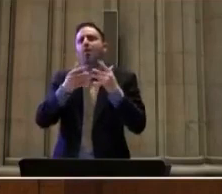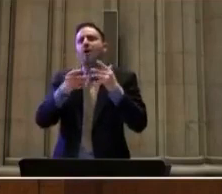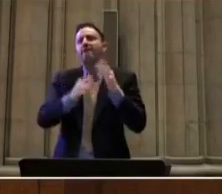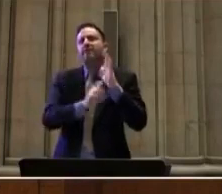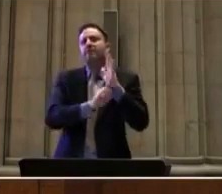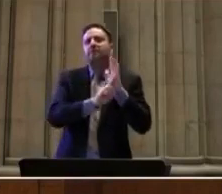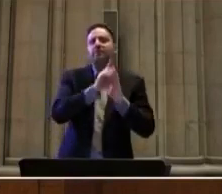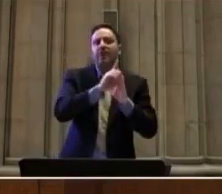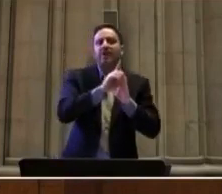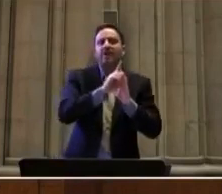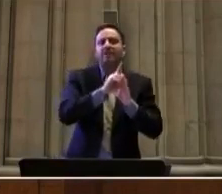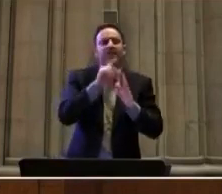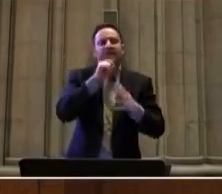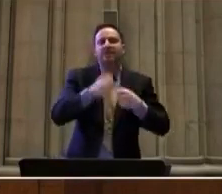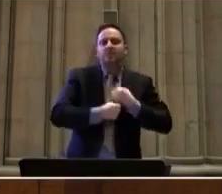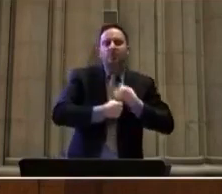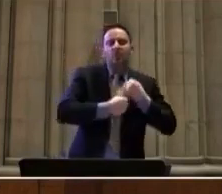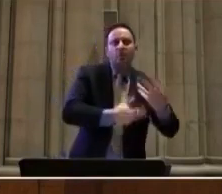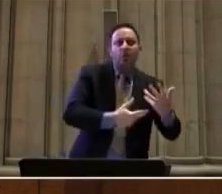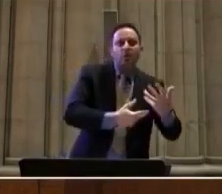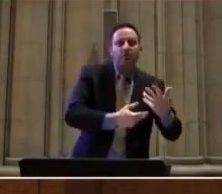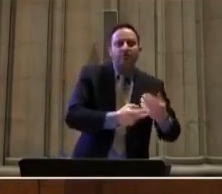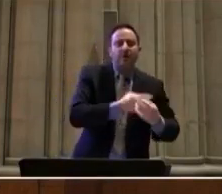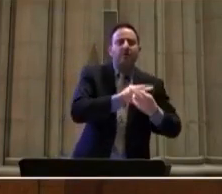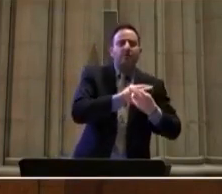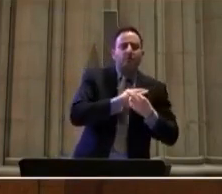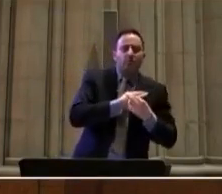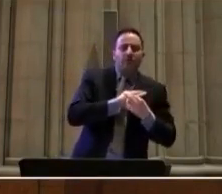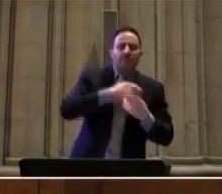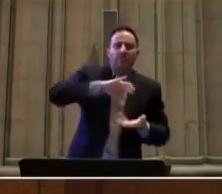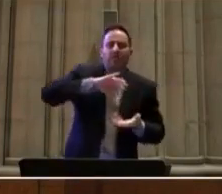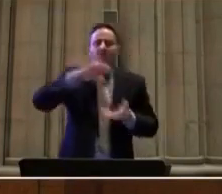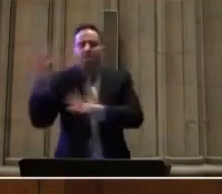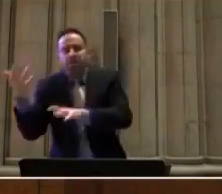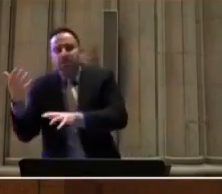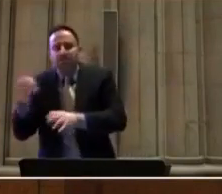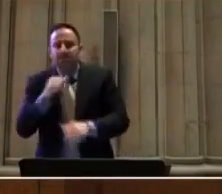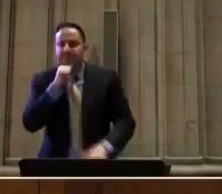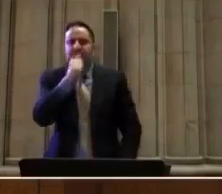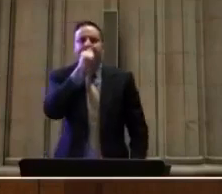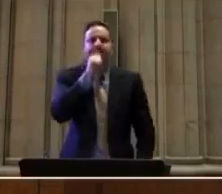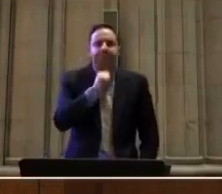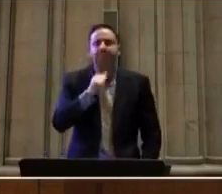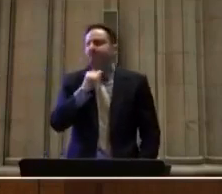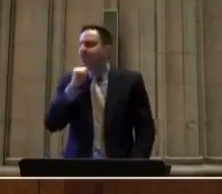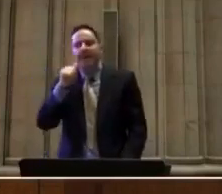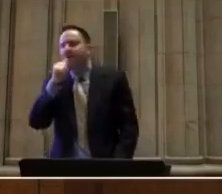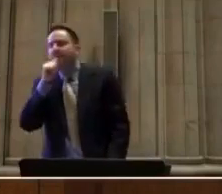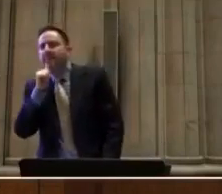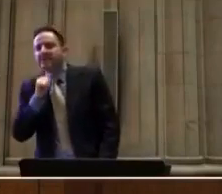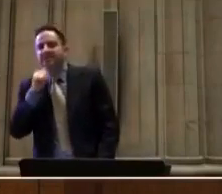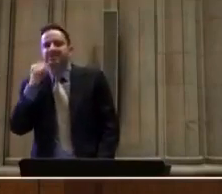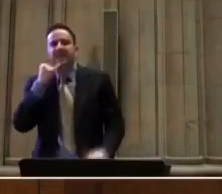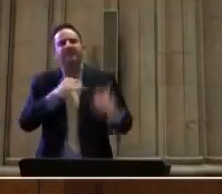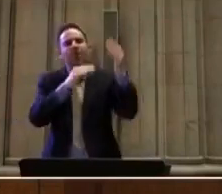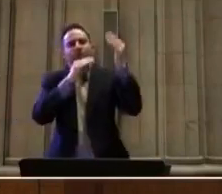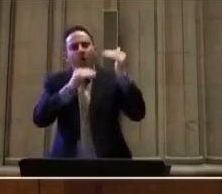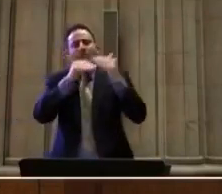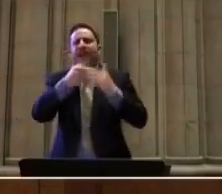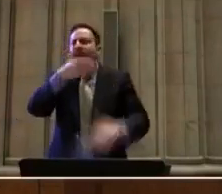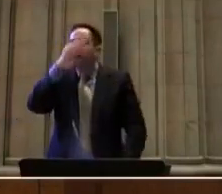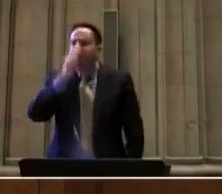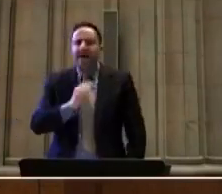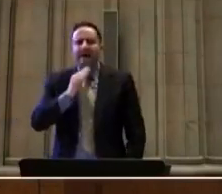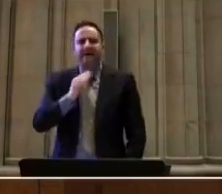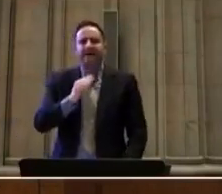hope, causes not rest but unrest. Not patience, but impatience. Those who hope in God can